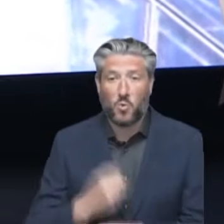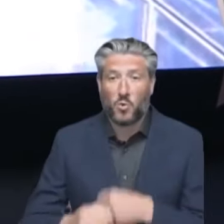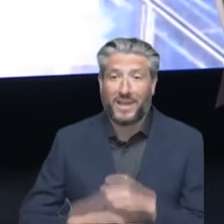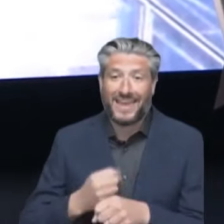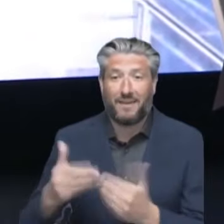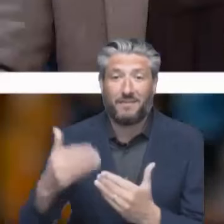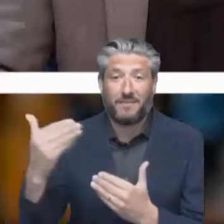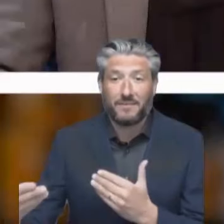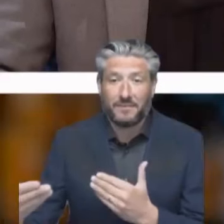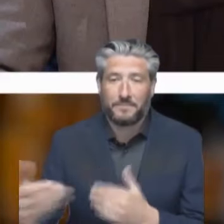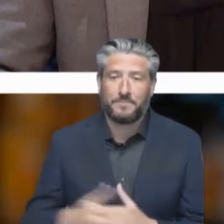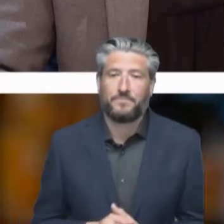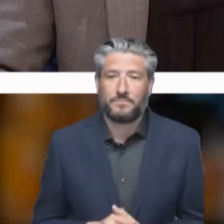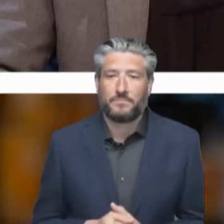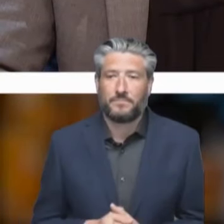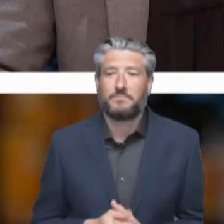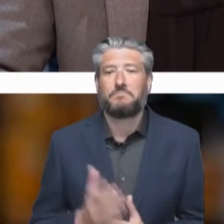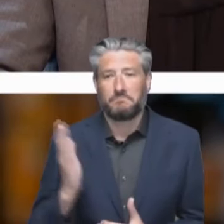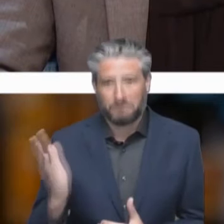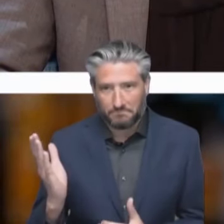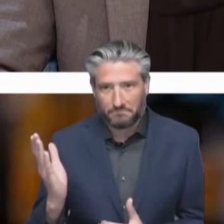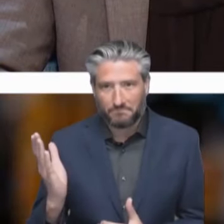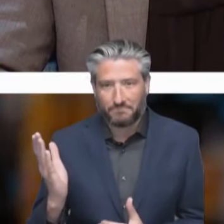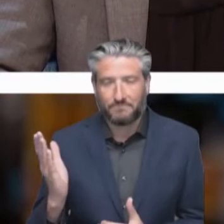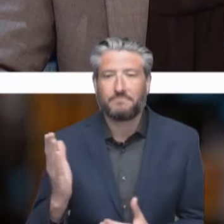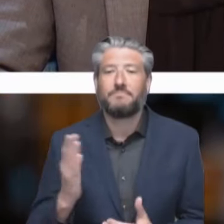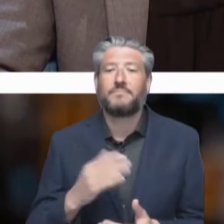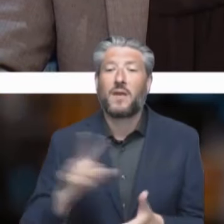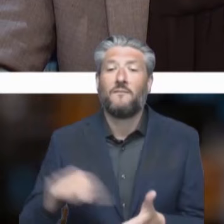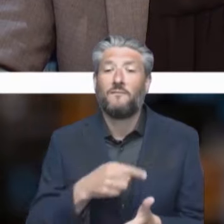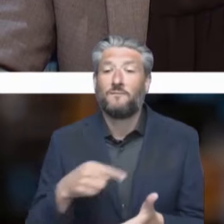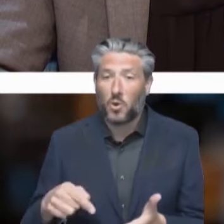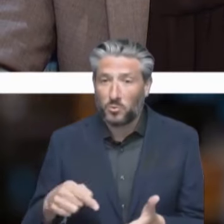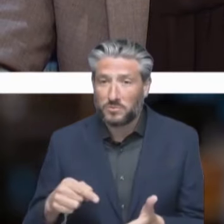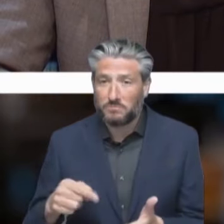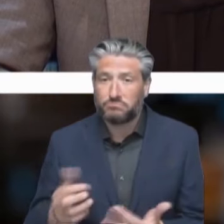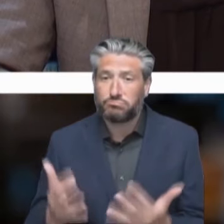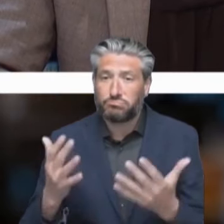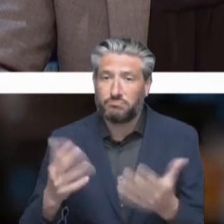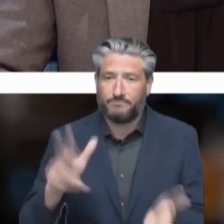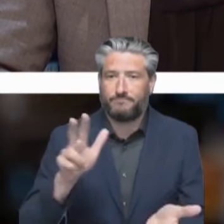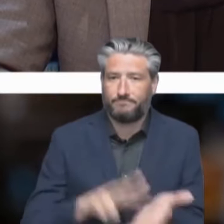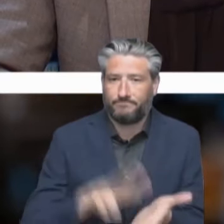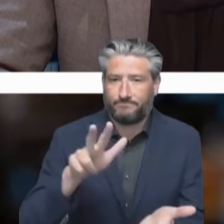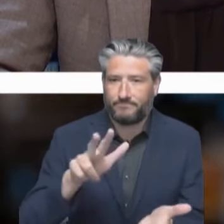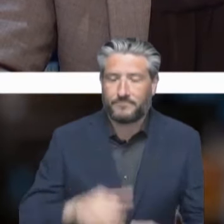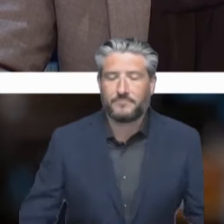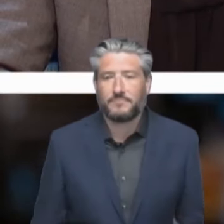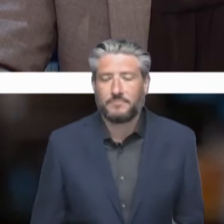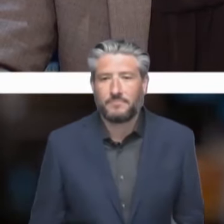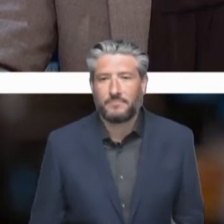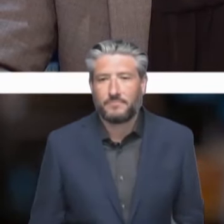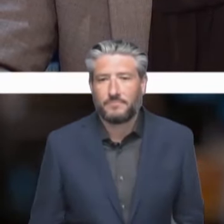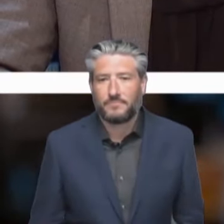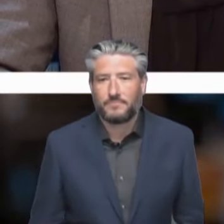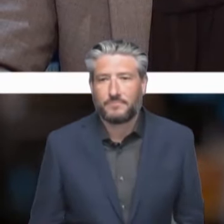The resolution received 90.66% of votes in favor. It is therefore adopted. The